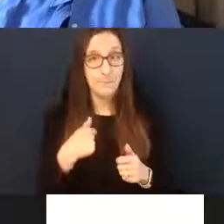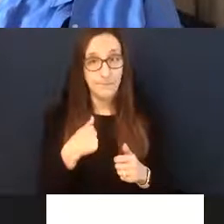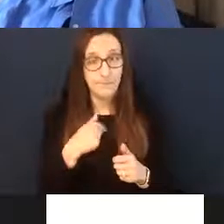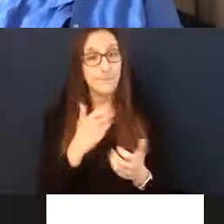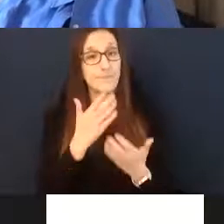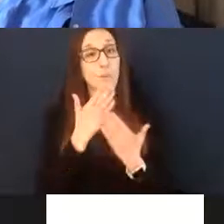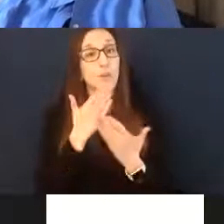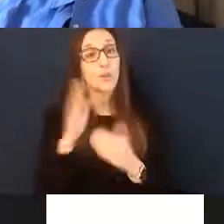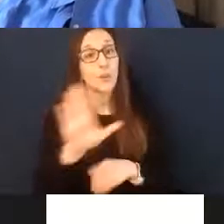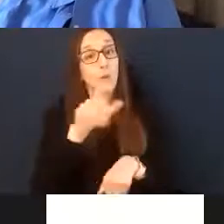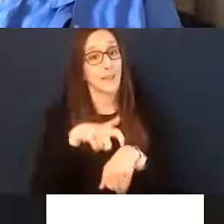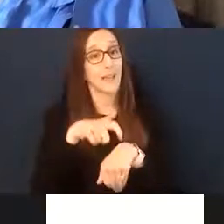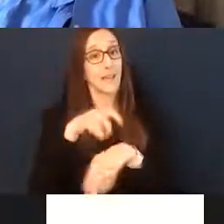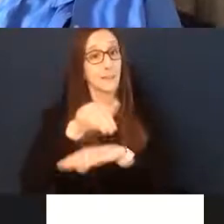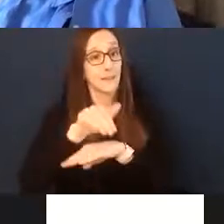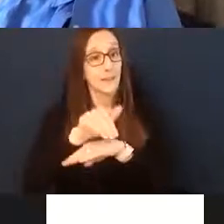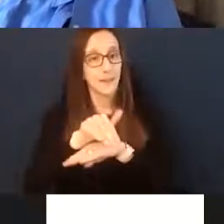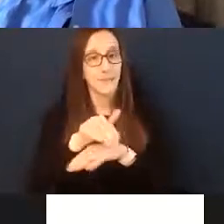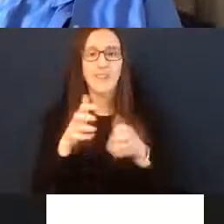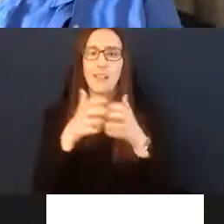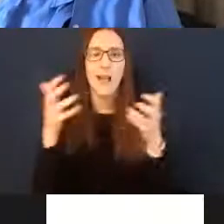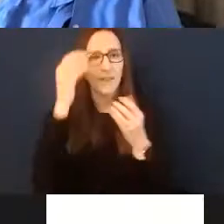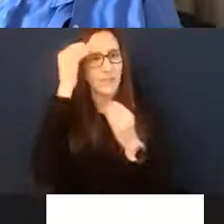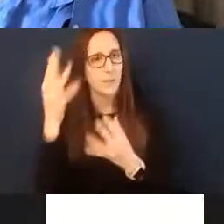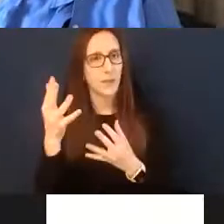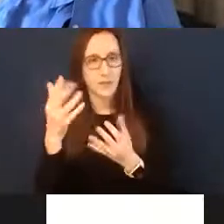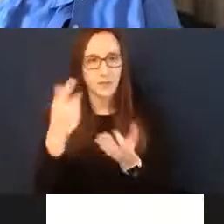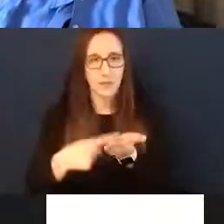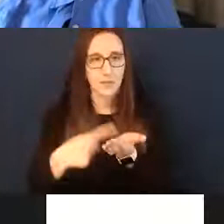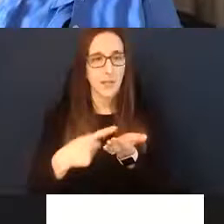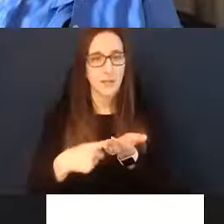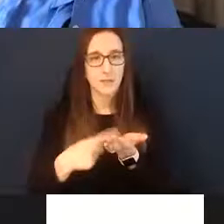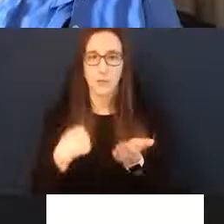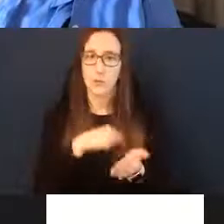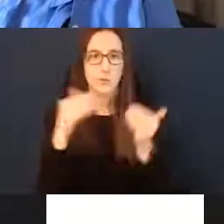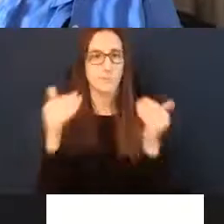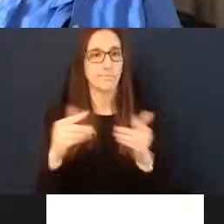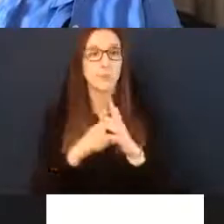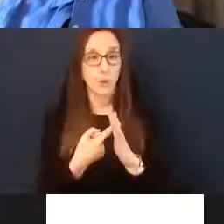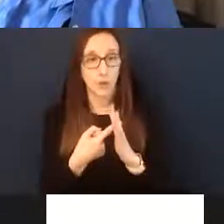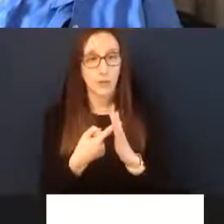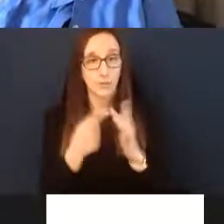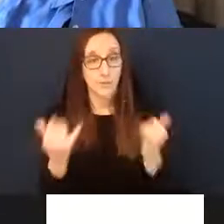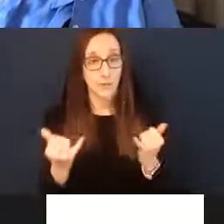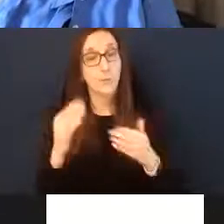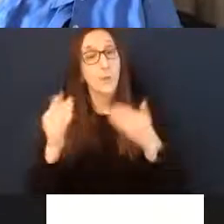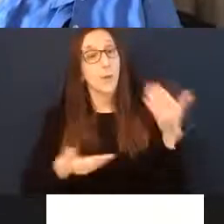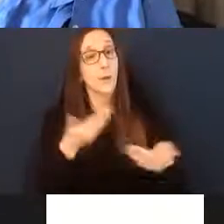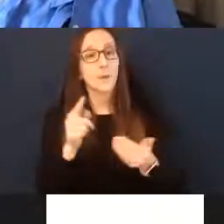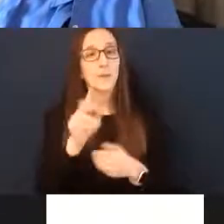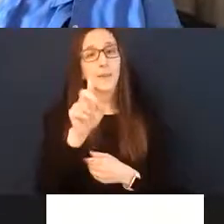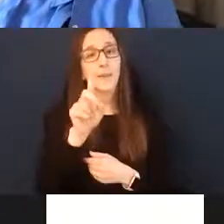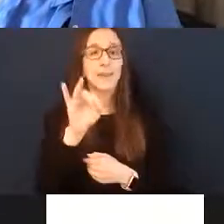your time. It is lots to cover, so we're gonna dive right in. So welcome, this is Dieting